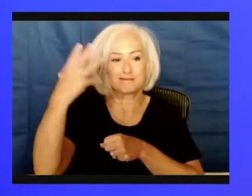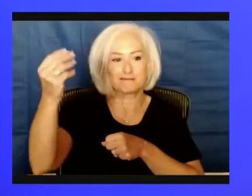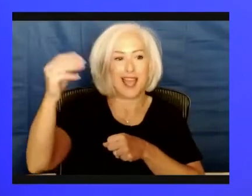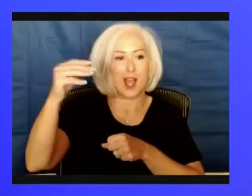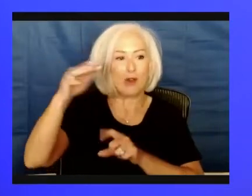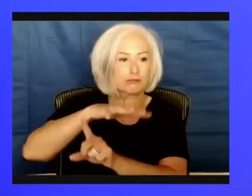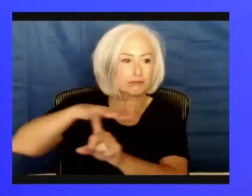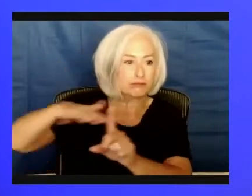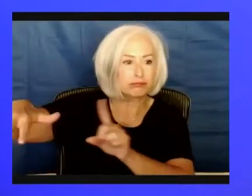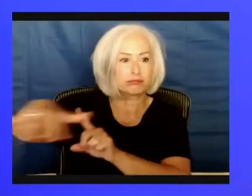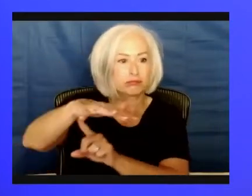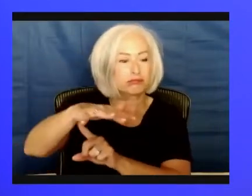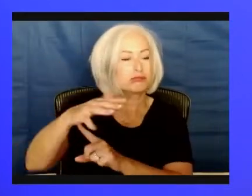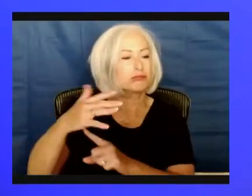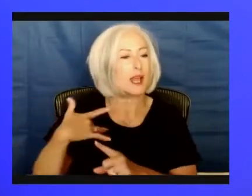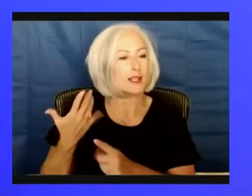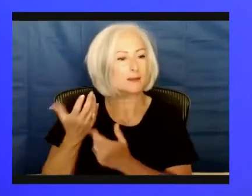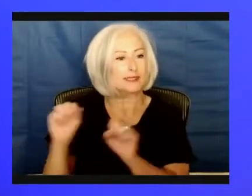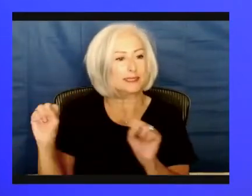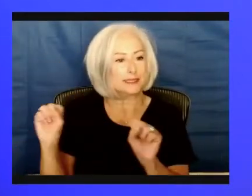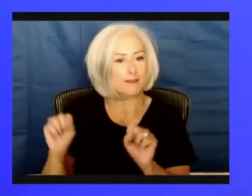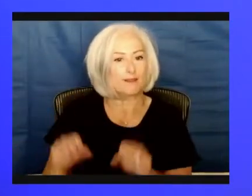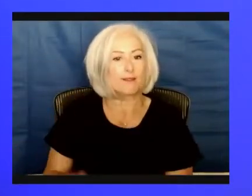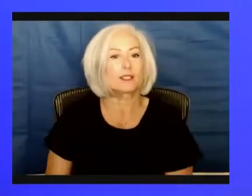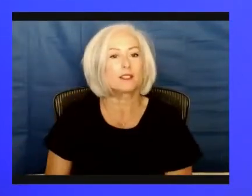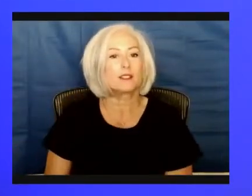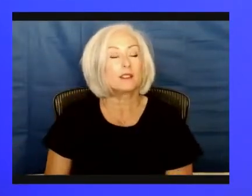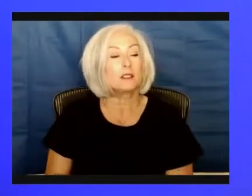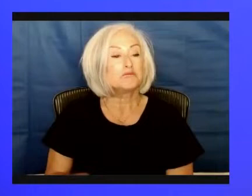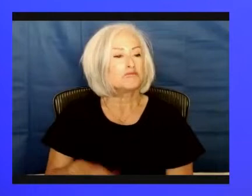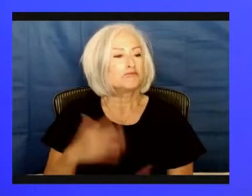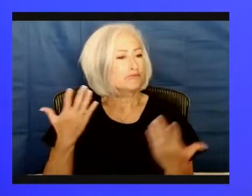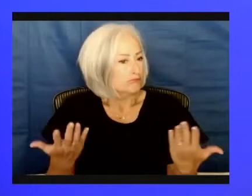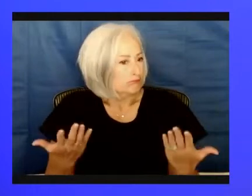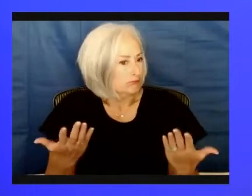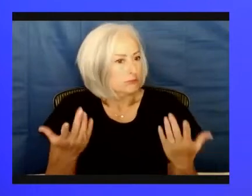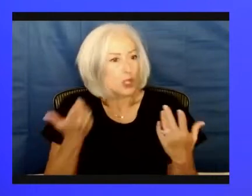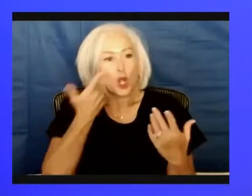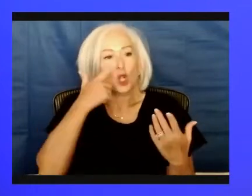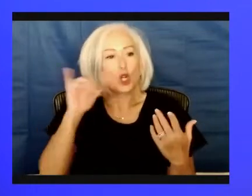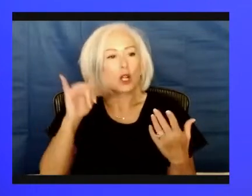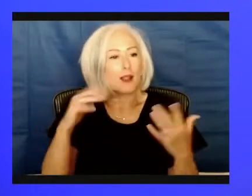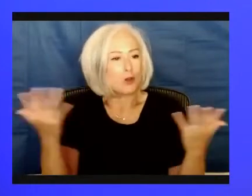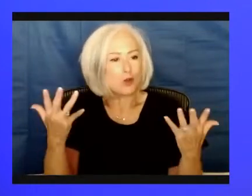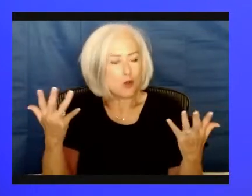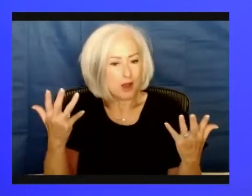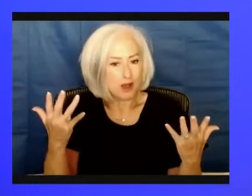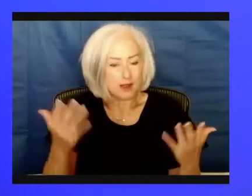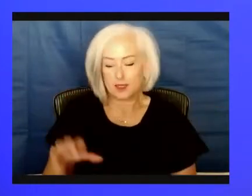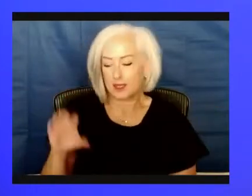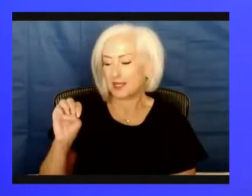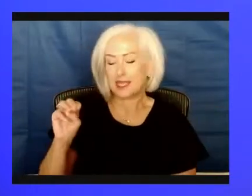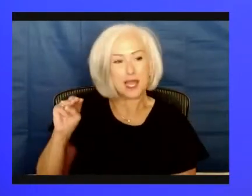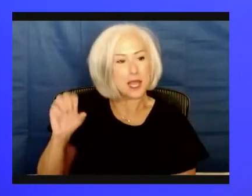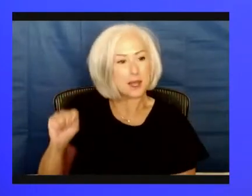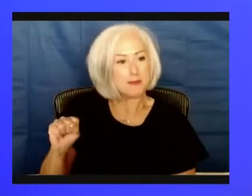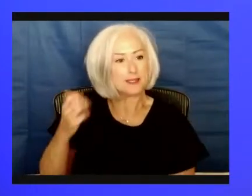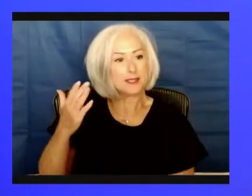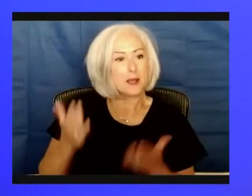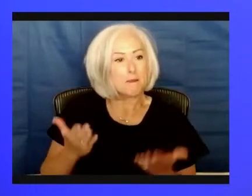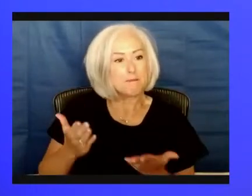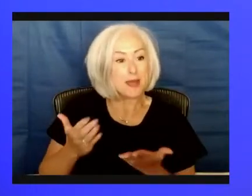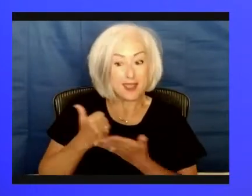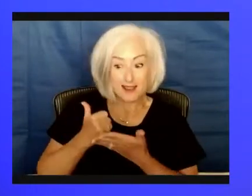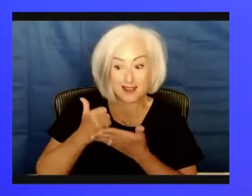safe in that environment. That may look a number of different ways. The EMS physician on scene may be assisting in advising the incident